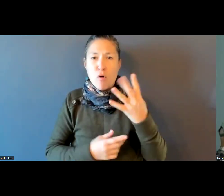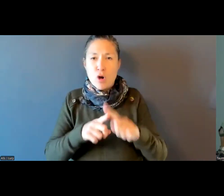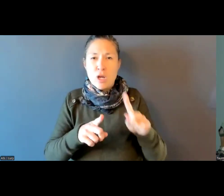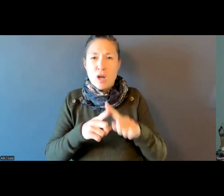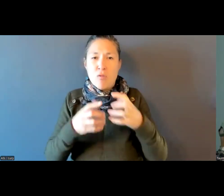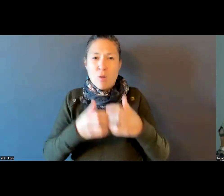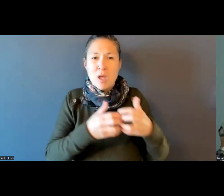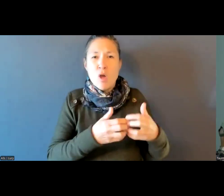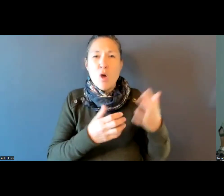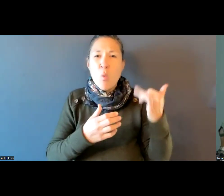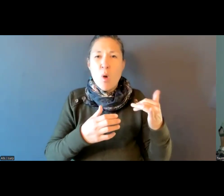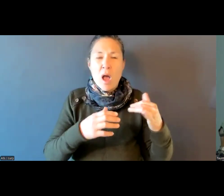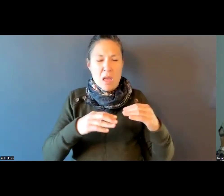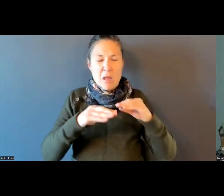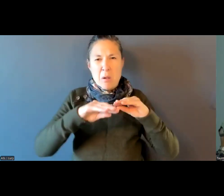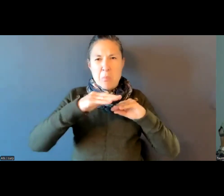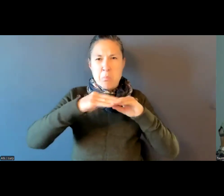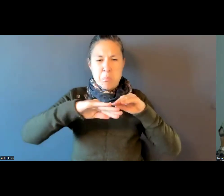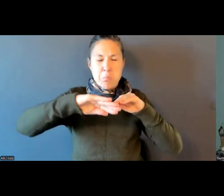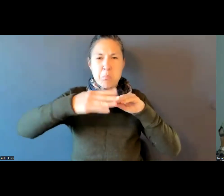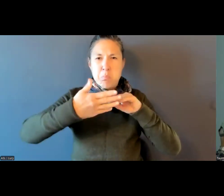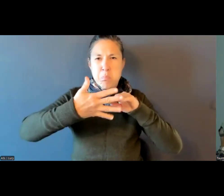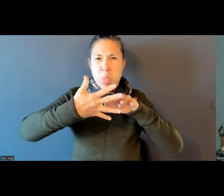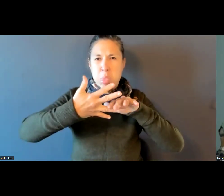of silt that was embedded into my filter.